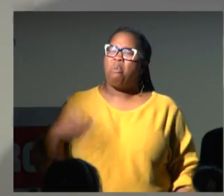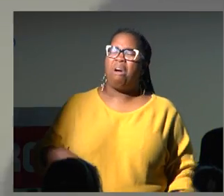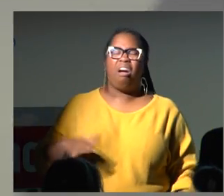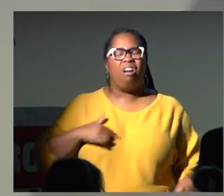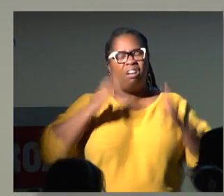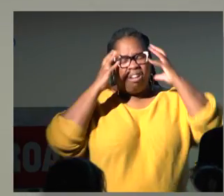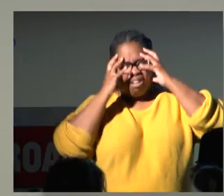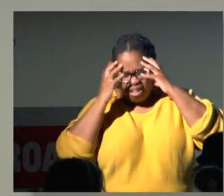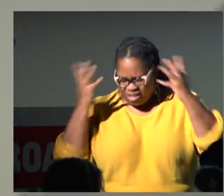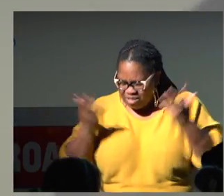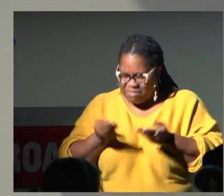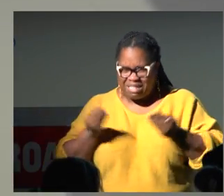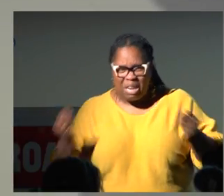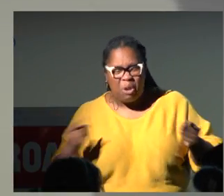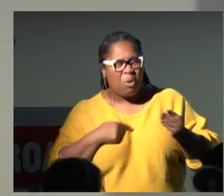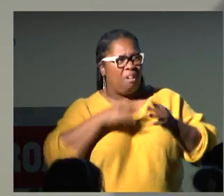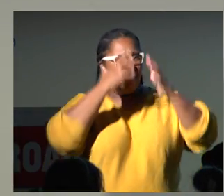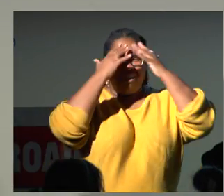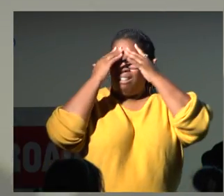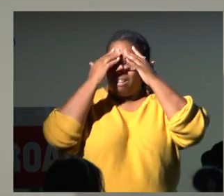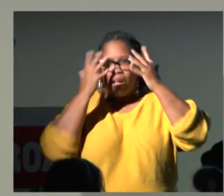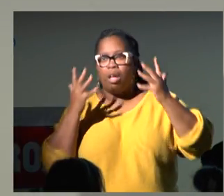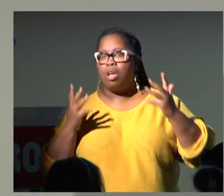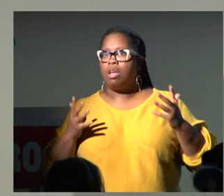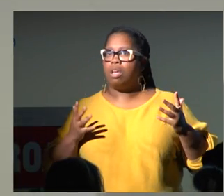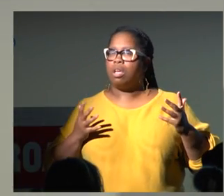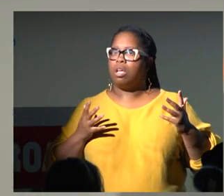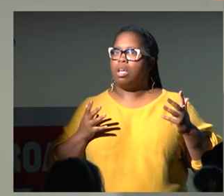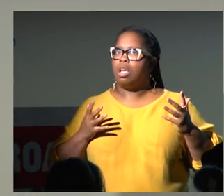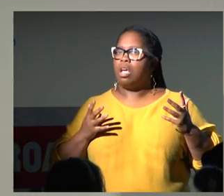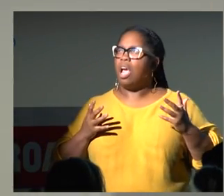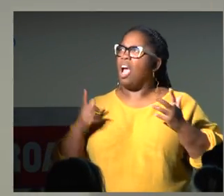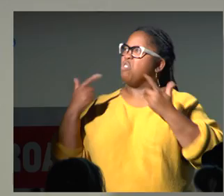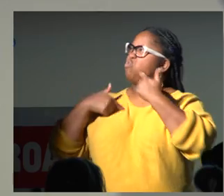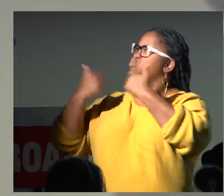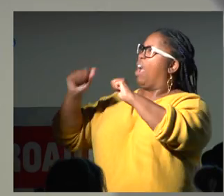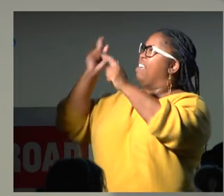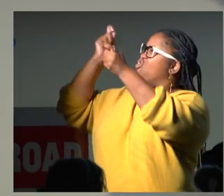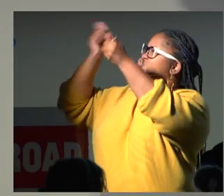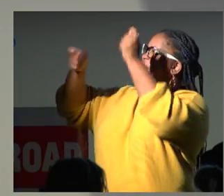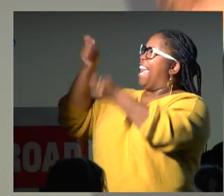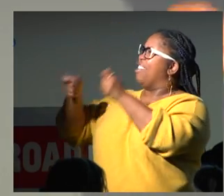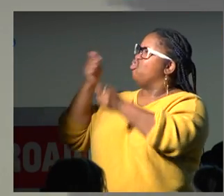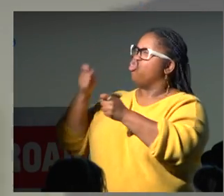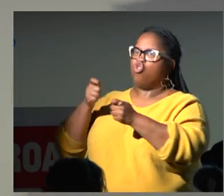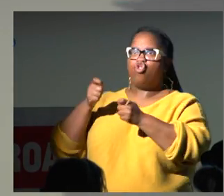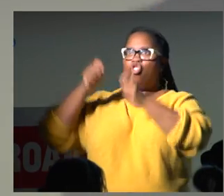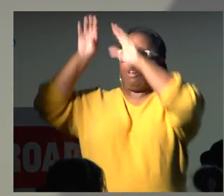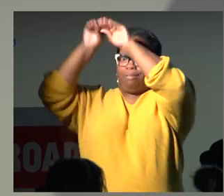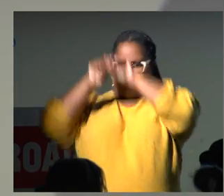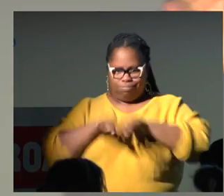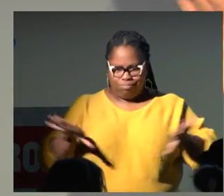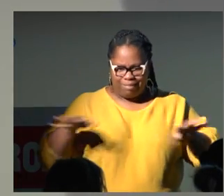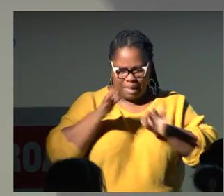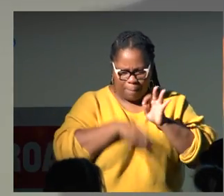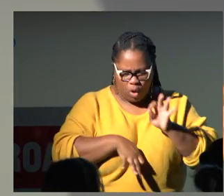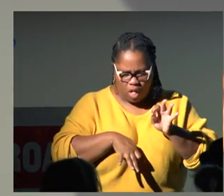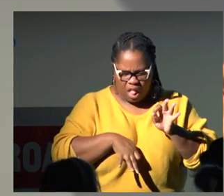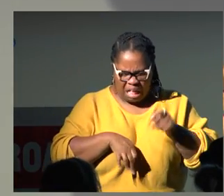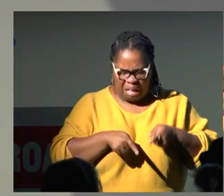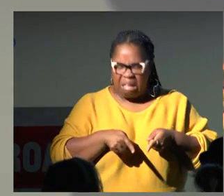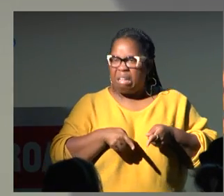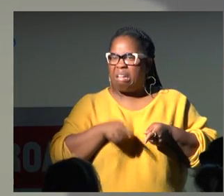this material. Oh man. And I thought, let me change it for something more simple. The moment I did that, the work was